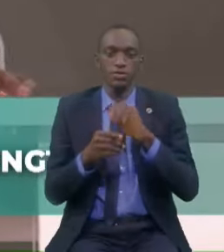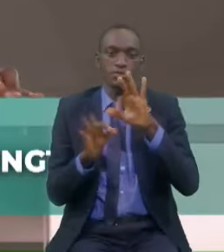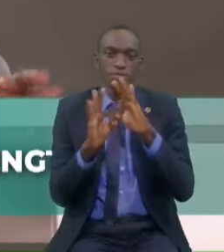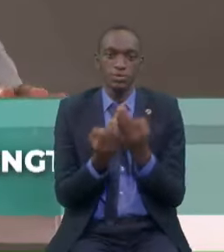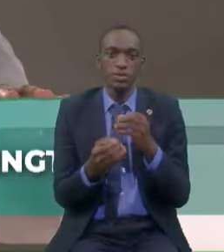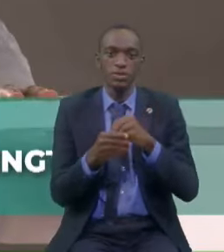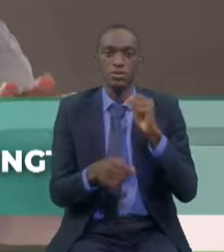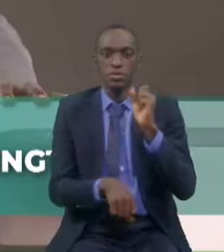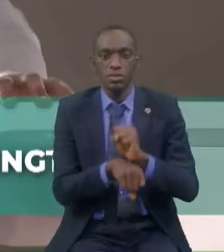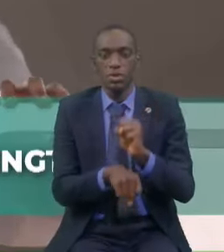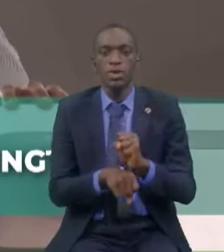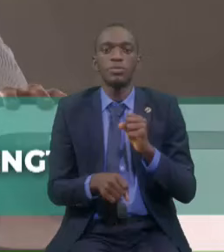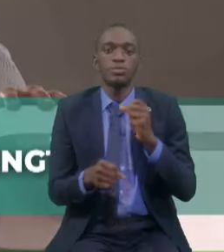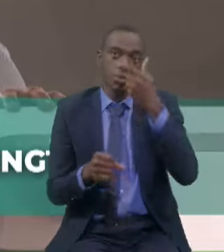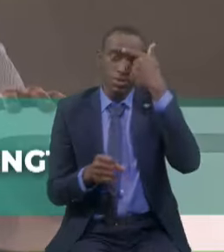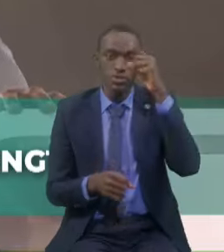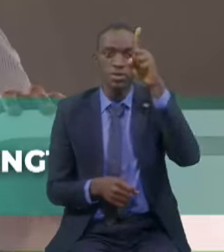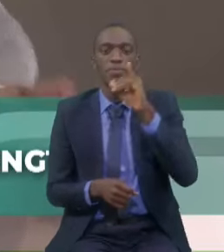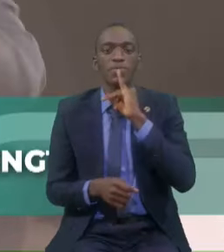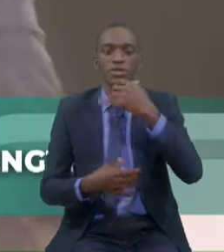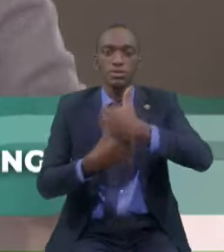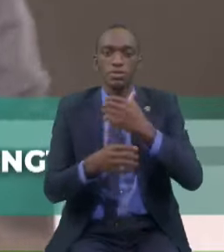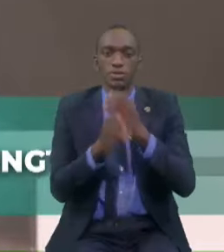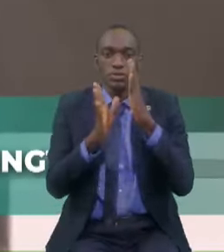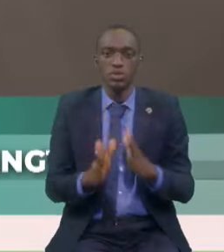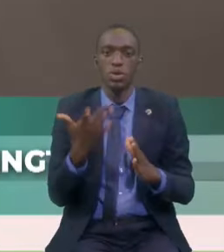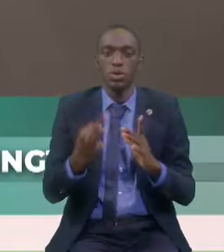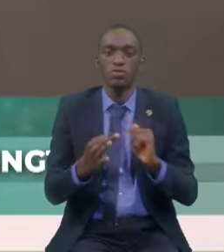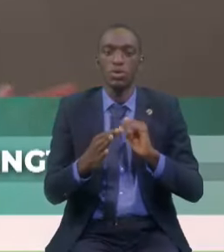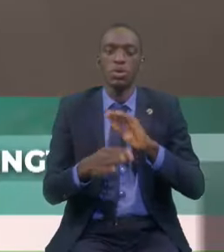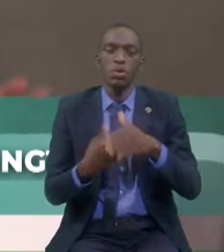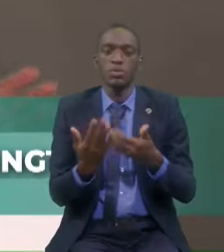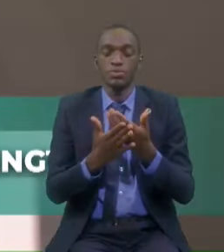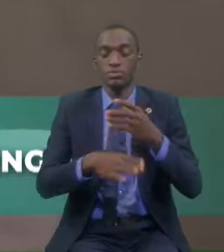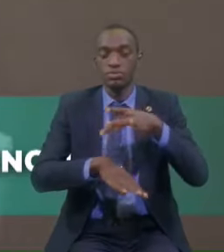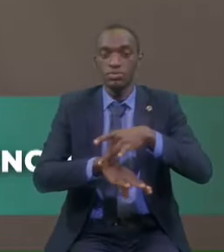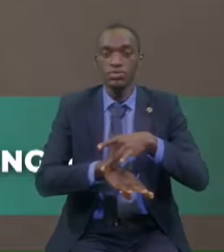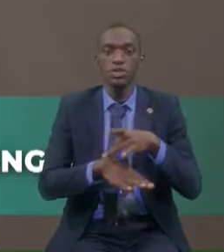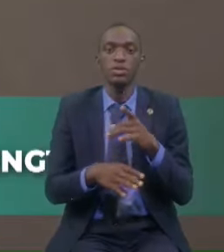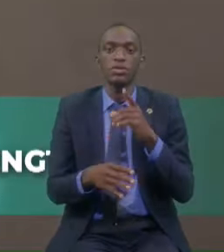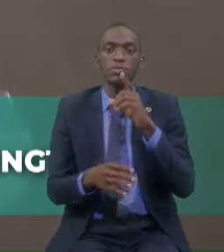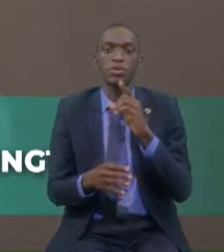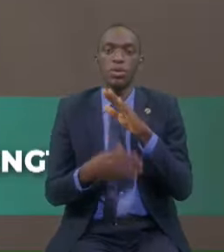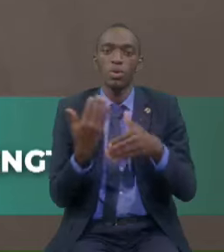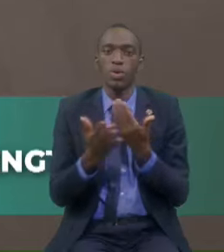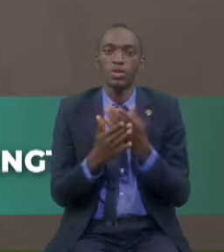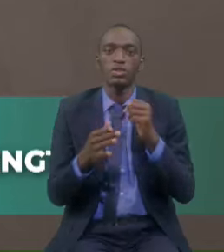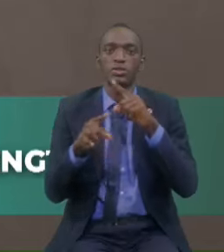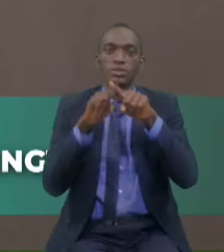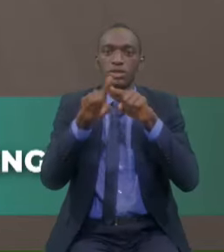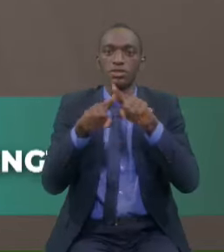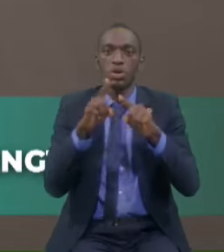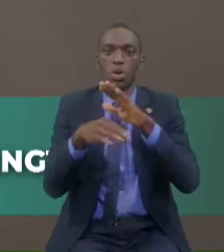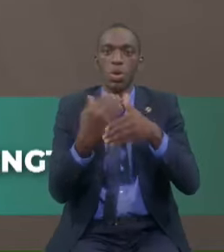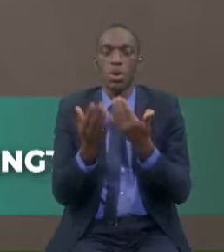whole earth. All the stars and all the sun and all the moon and all the galaxies and everything you might